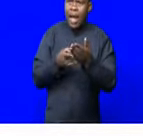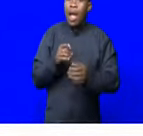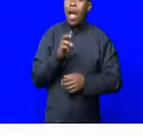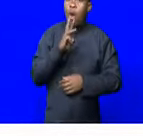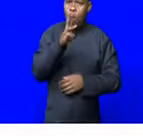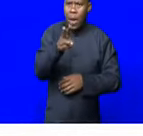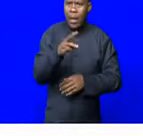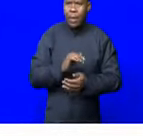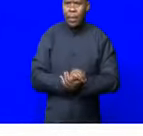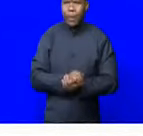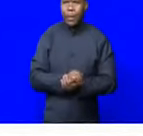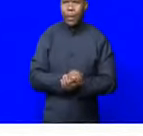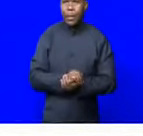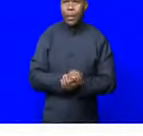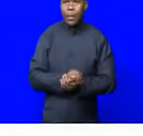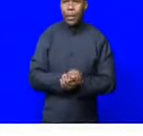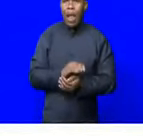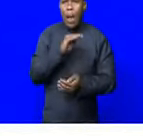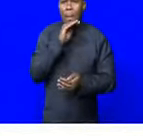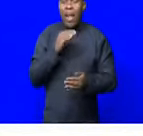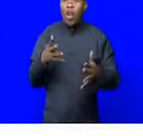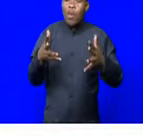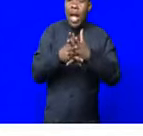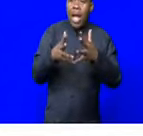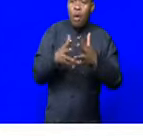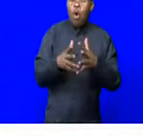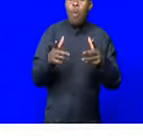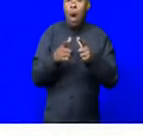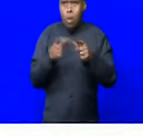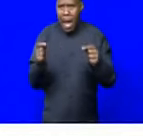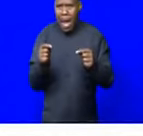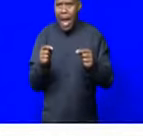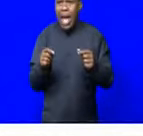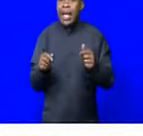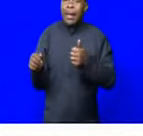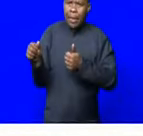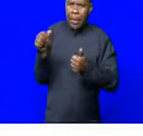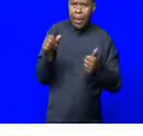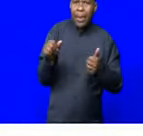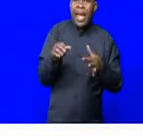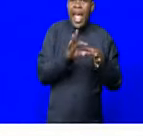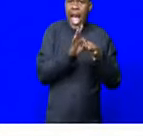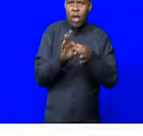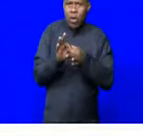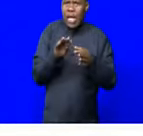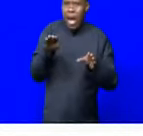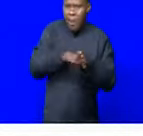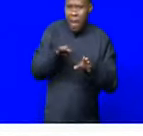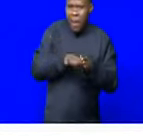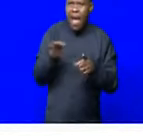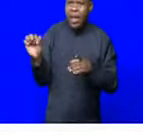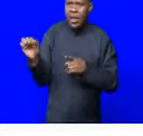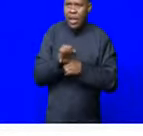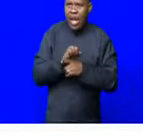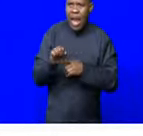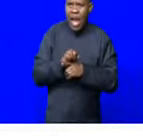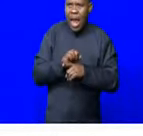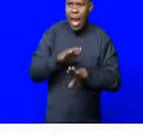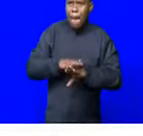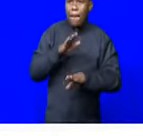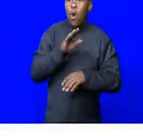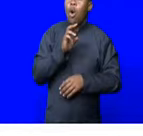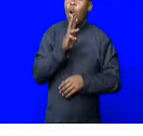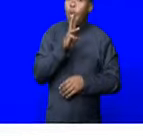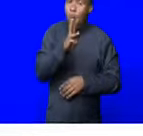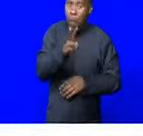members. So most of the sessions that we attended were good to